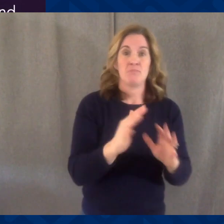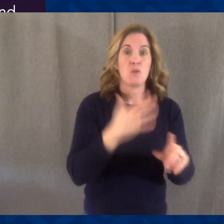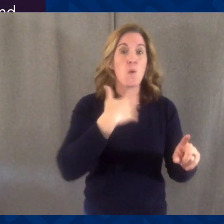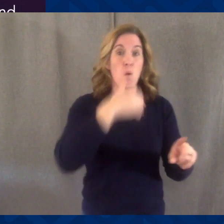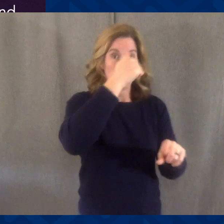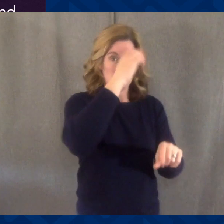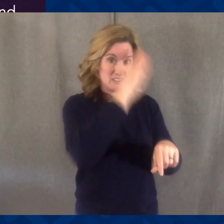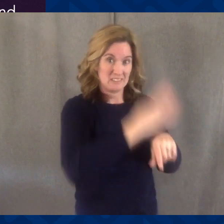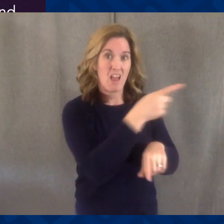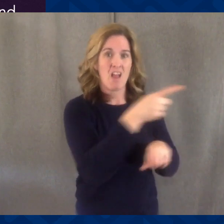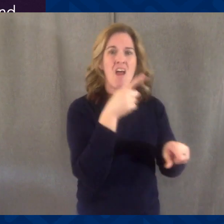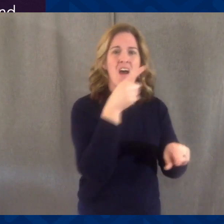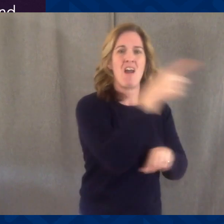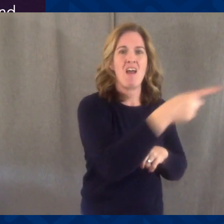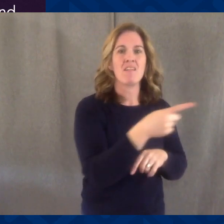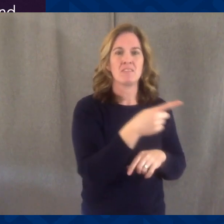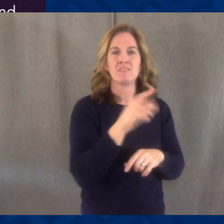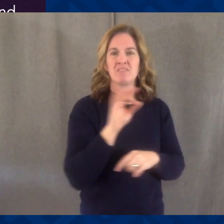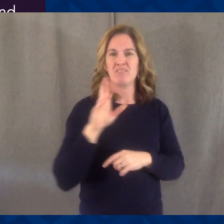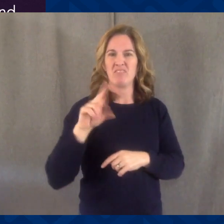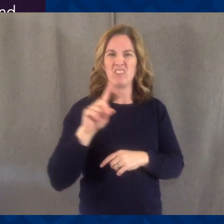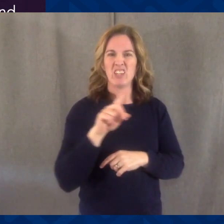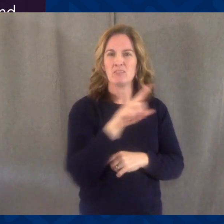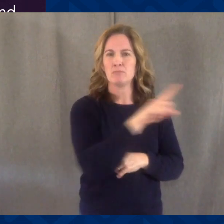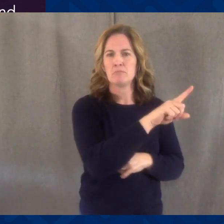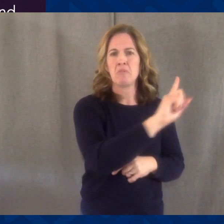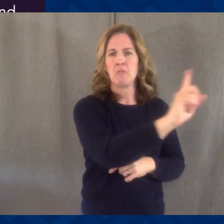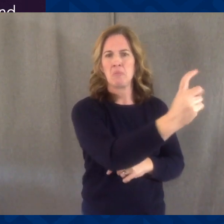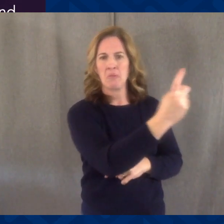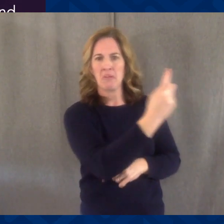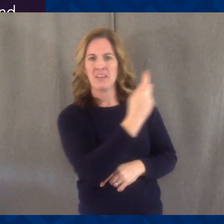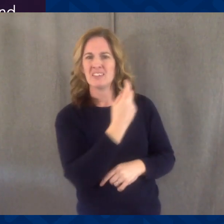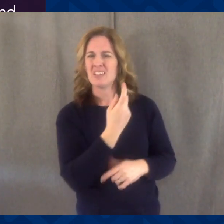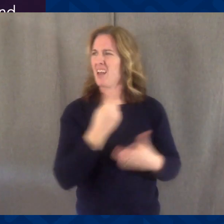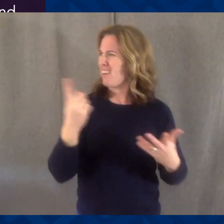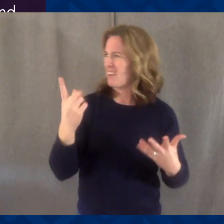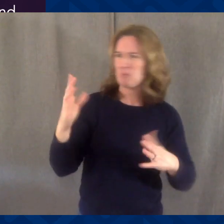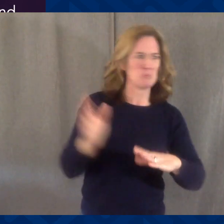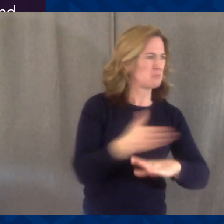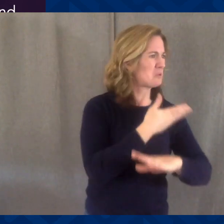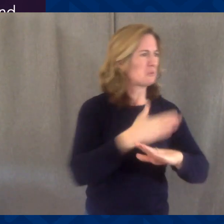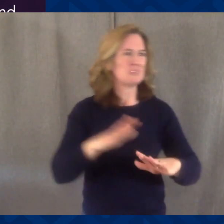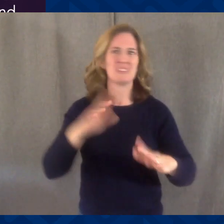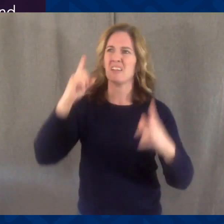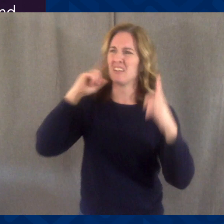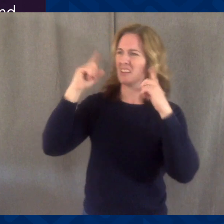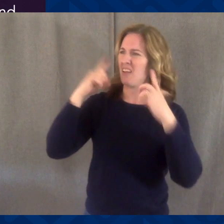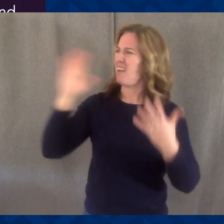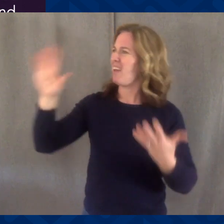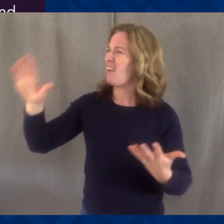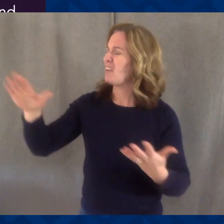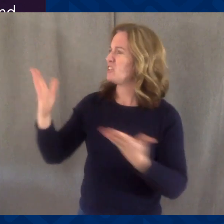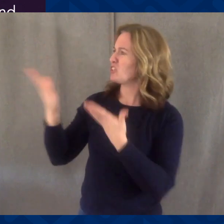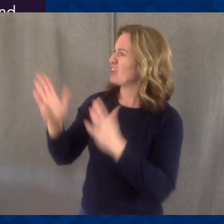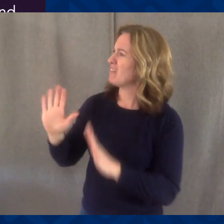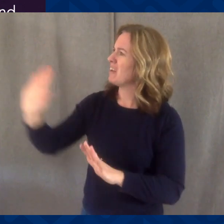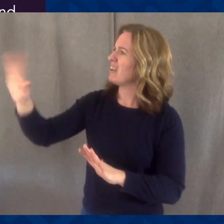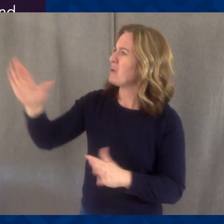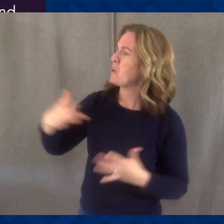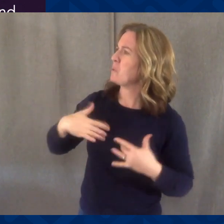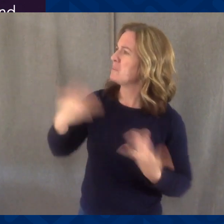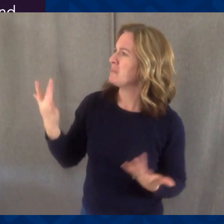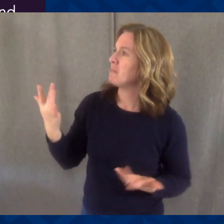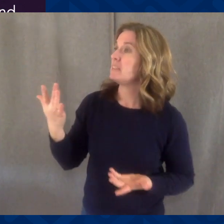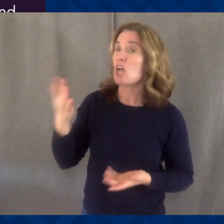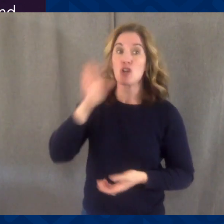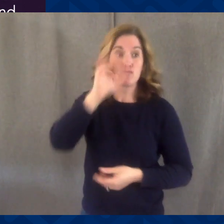the house, he heard music and dancing. So he called one of the servants and asked him what was going on. Your brother has come back, he replied. And your